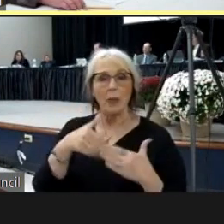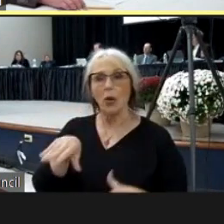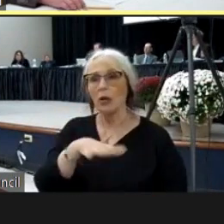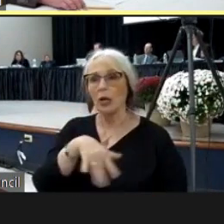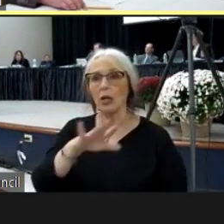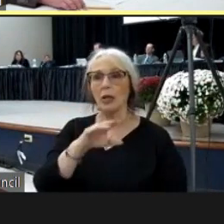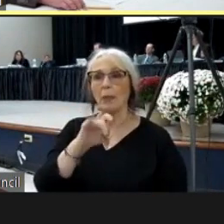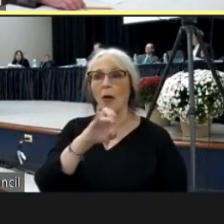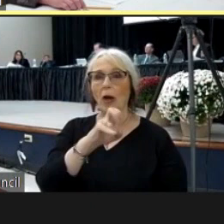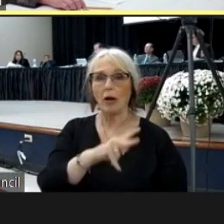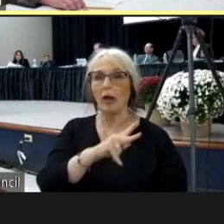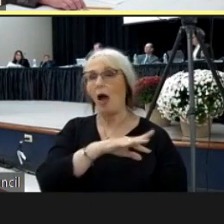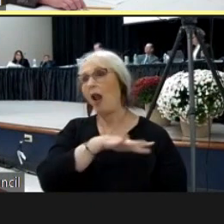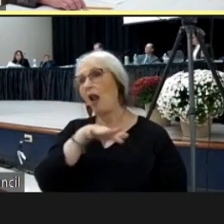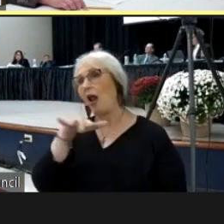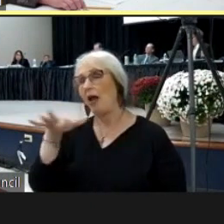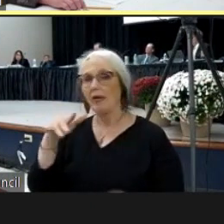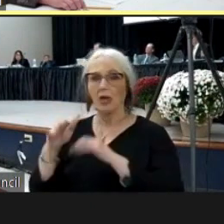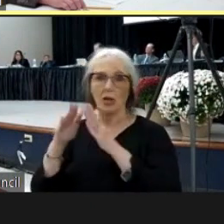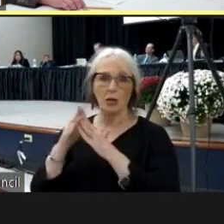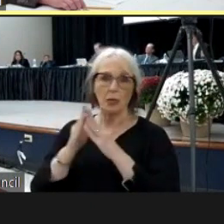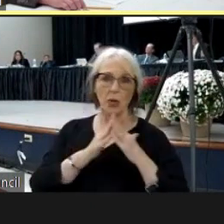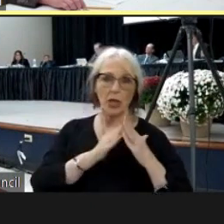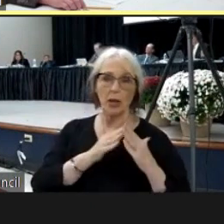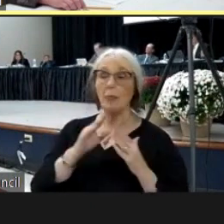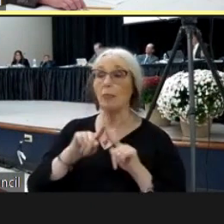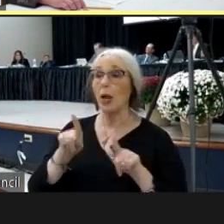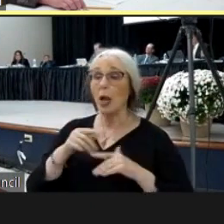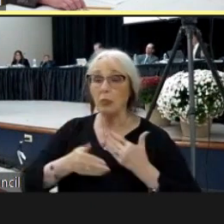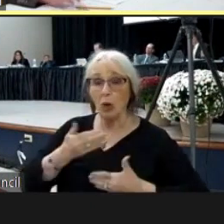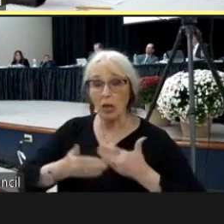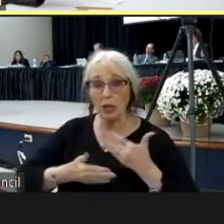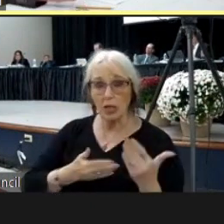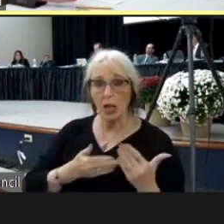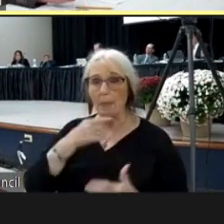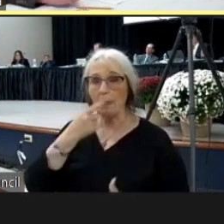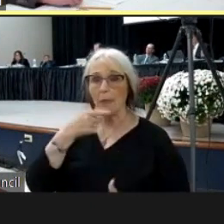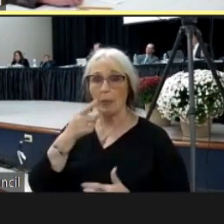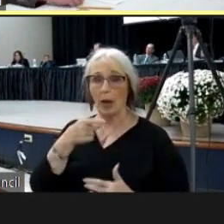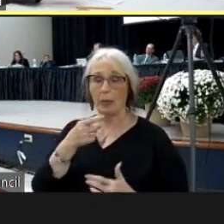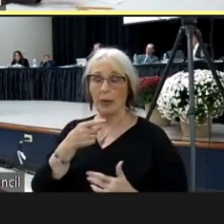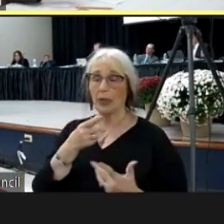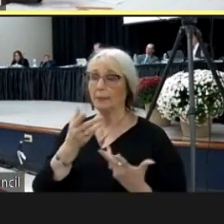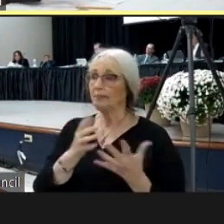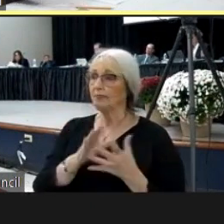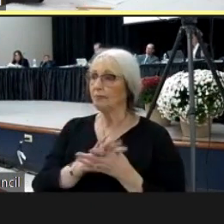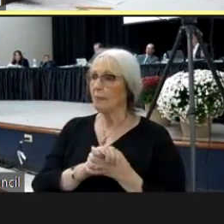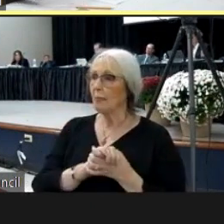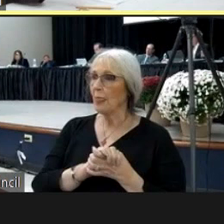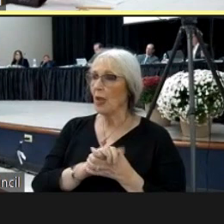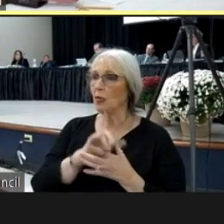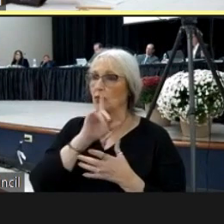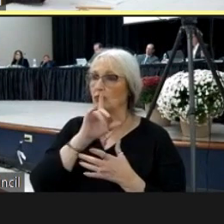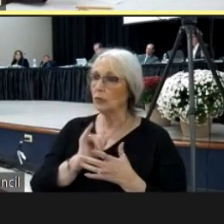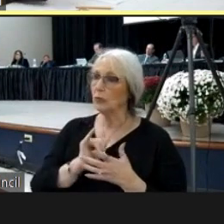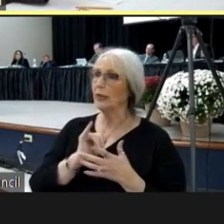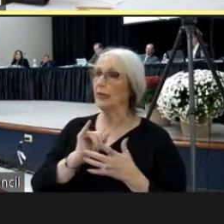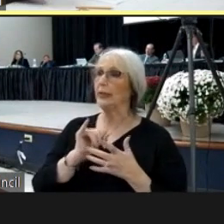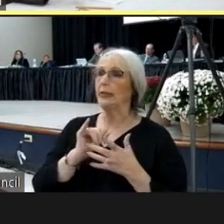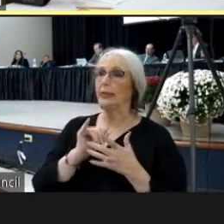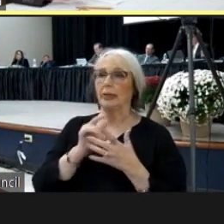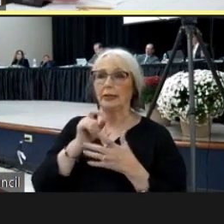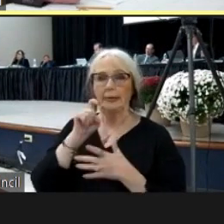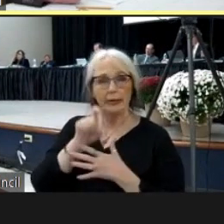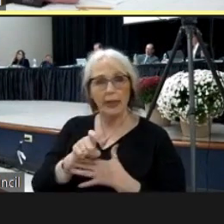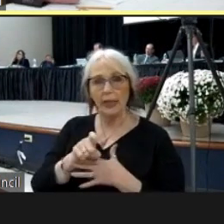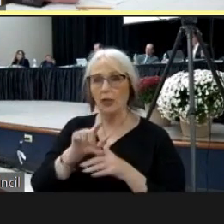throughout our community, but also it was that process and its public engagement that catalyzed a very hungry neighborhood